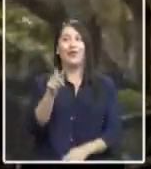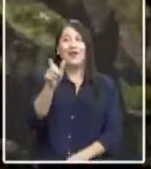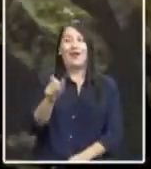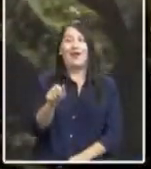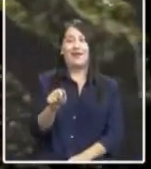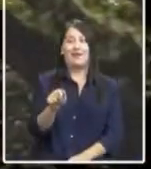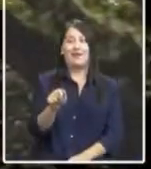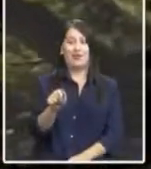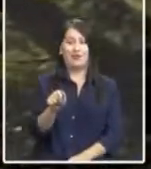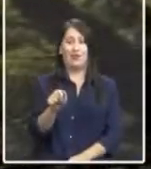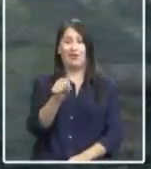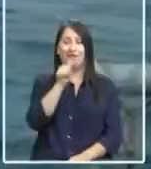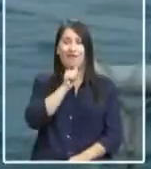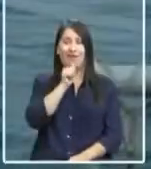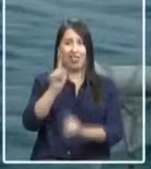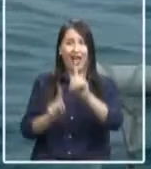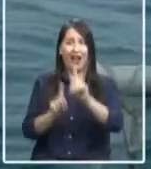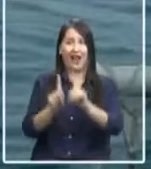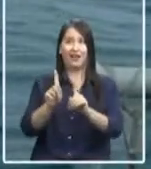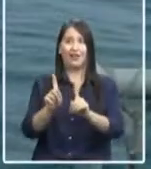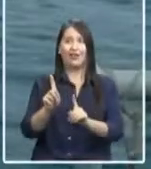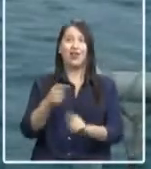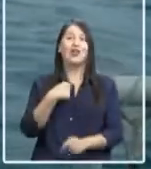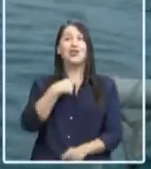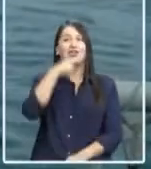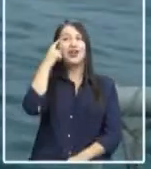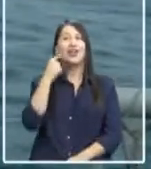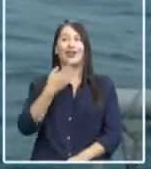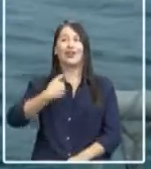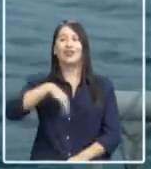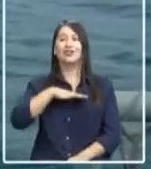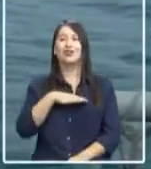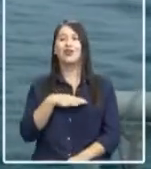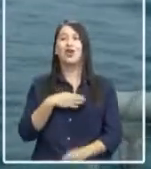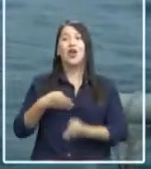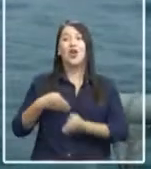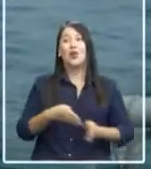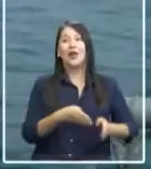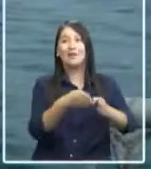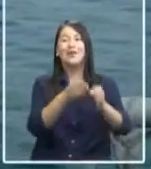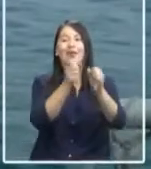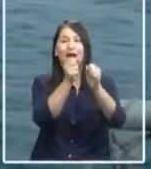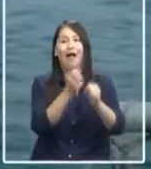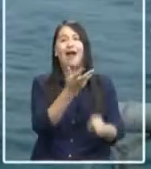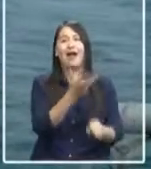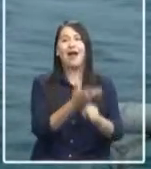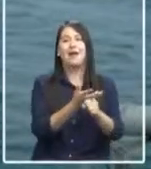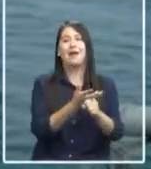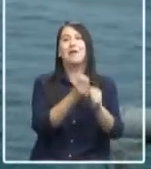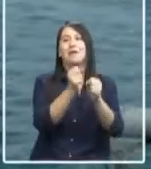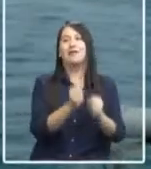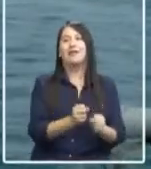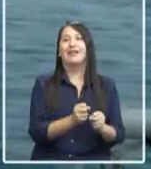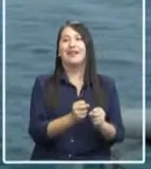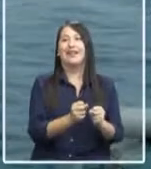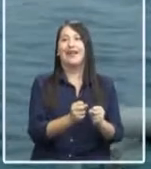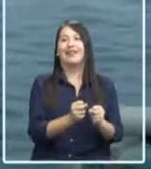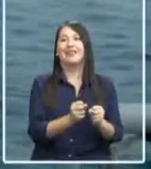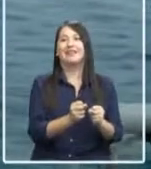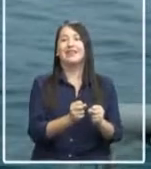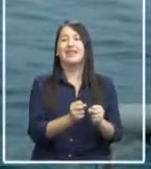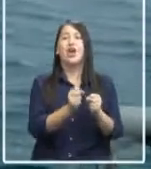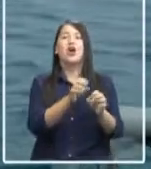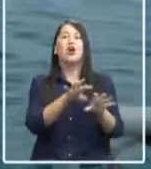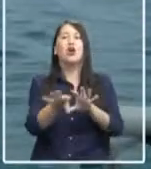the world now is incomplete, and that if we embark on a path, there's possibilities that we unleash things that we